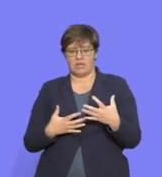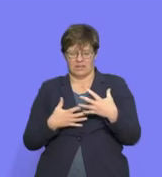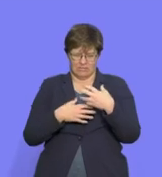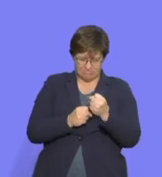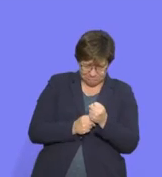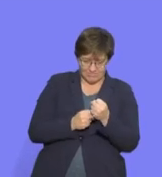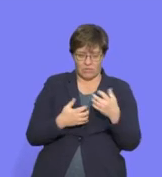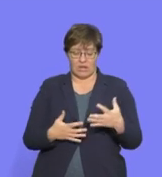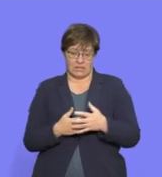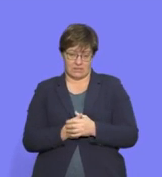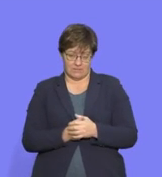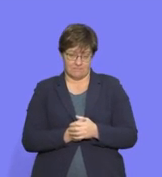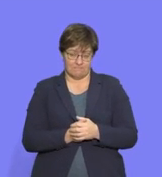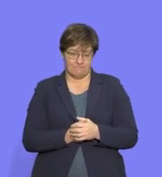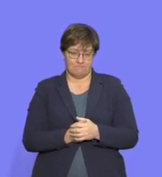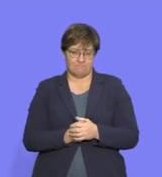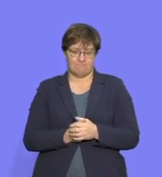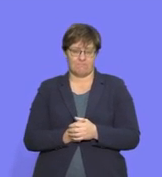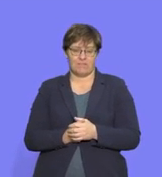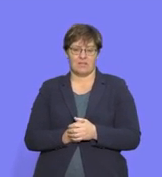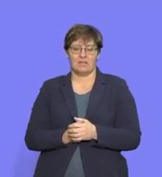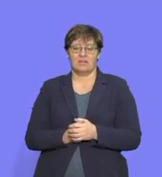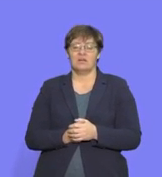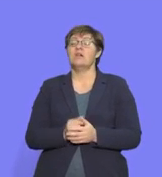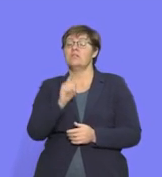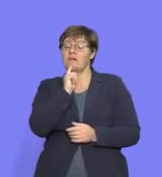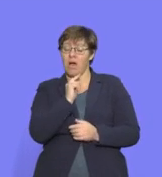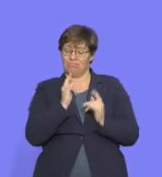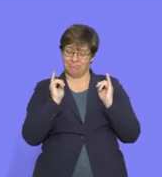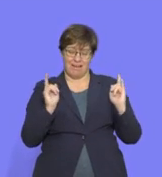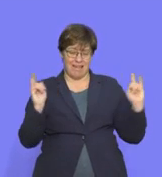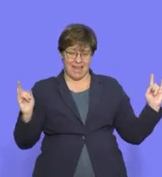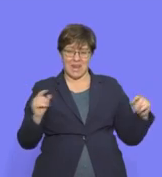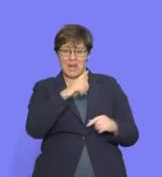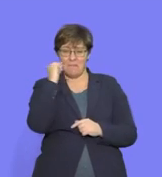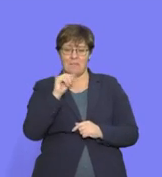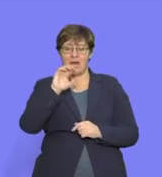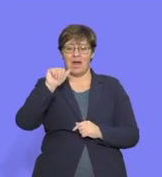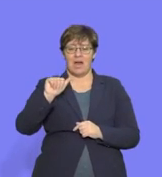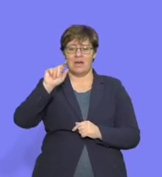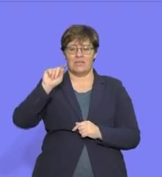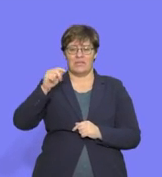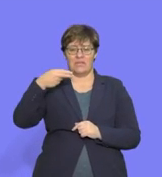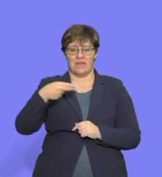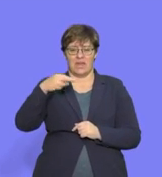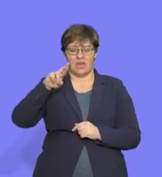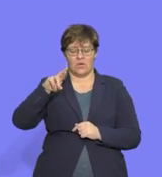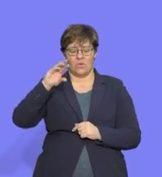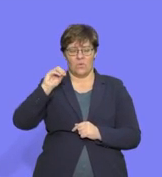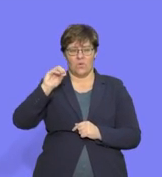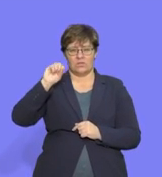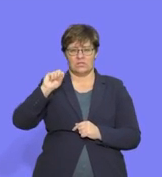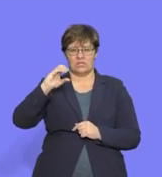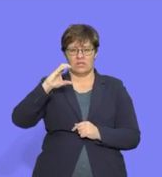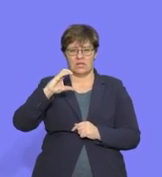are at rest? This is a really long word. It's called atherosclerosis. And what